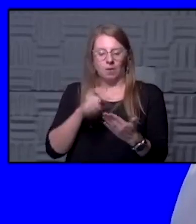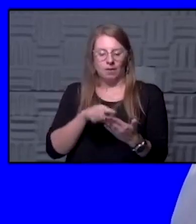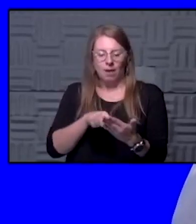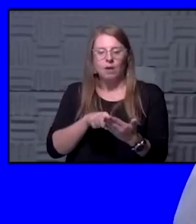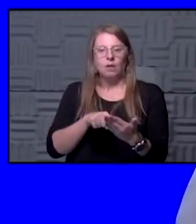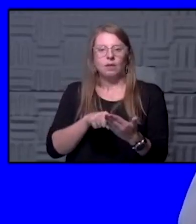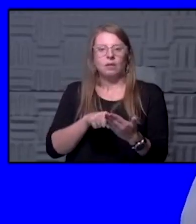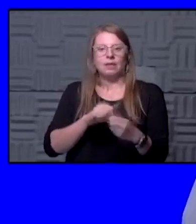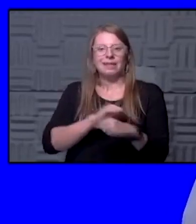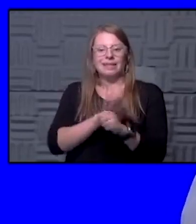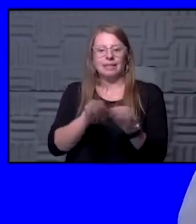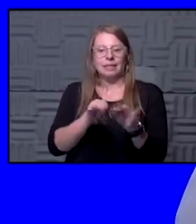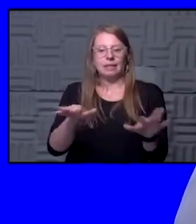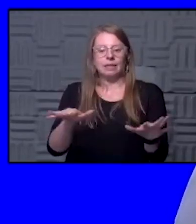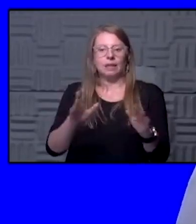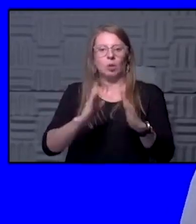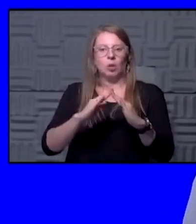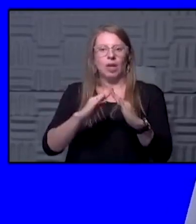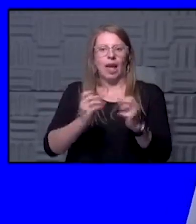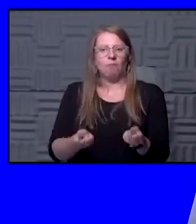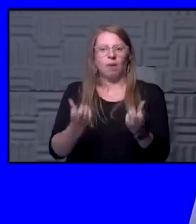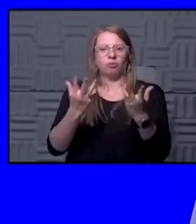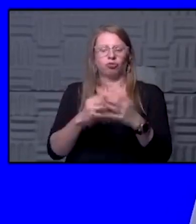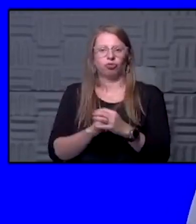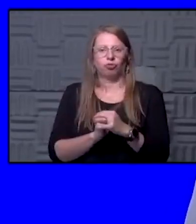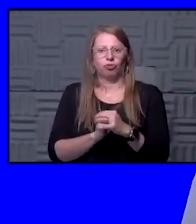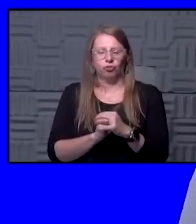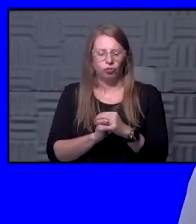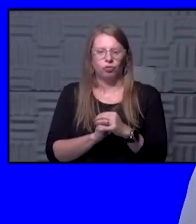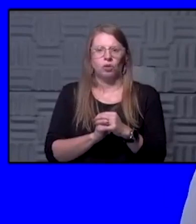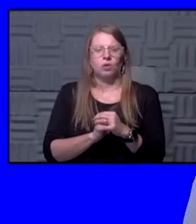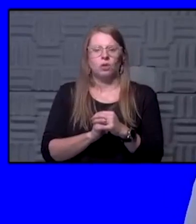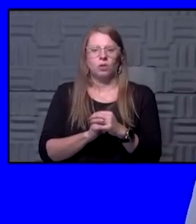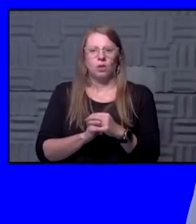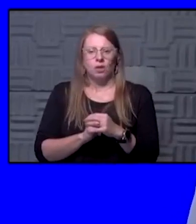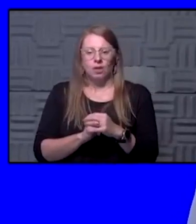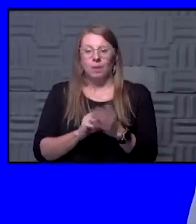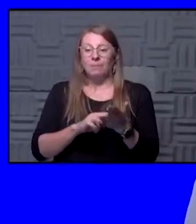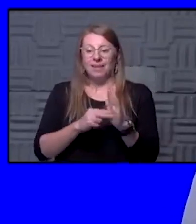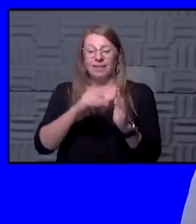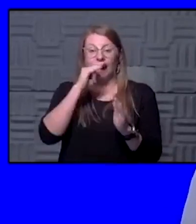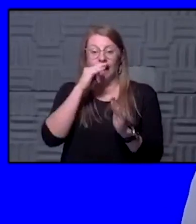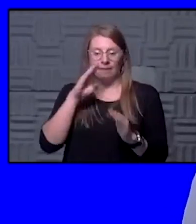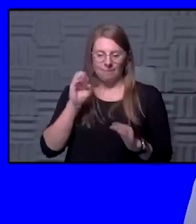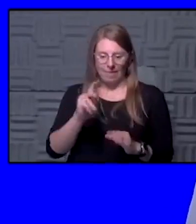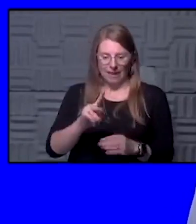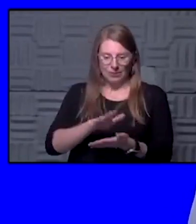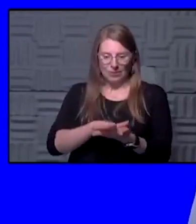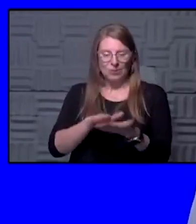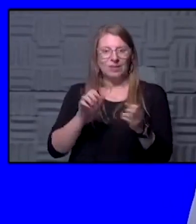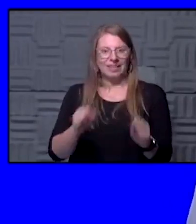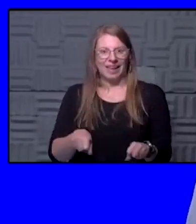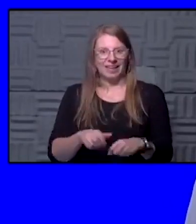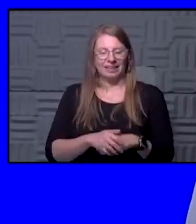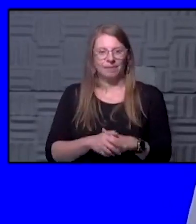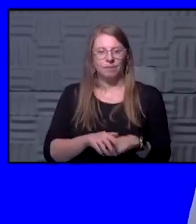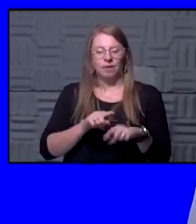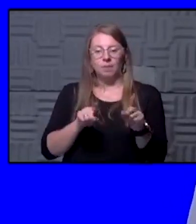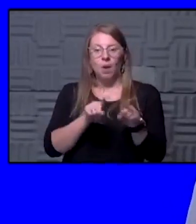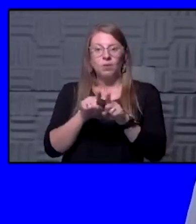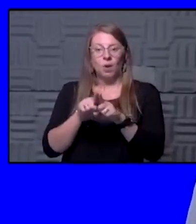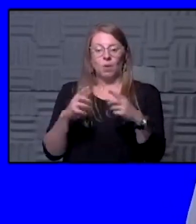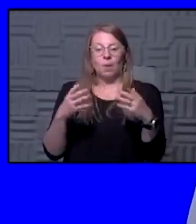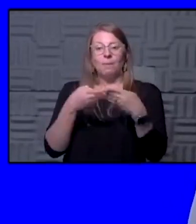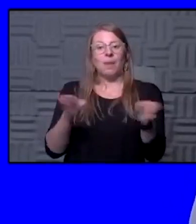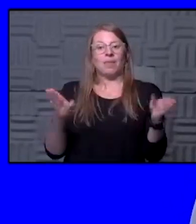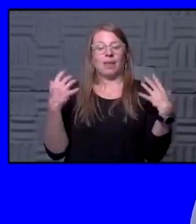that disease out in the community. We can make our gating criteria. We can get our kids back to school. But we can have a better handle on public health,